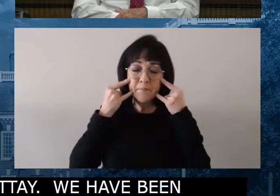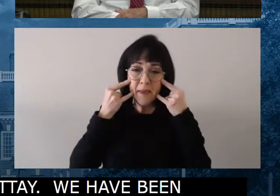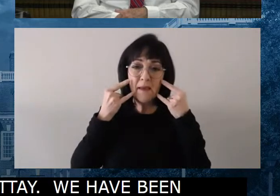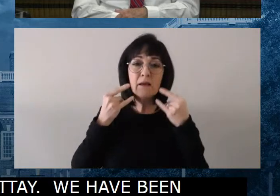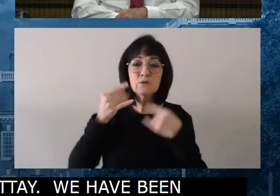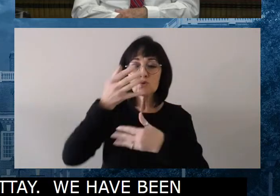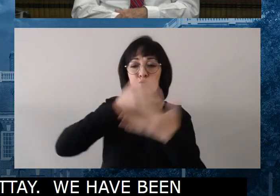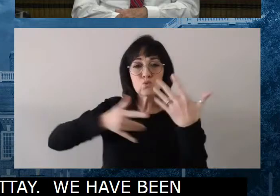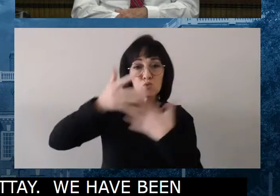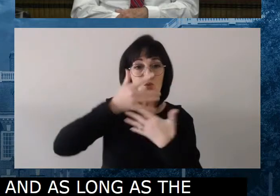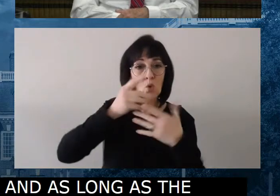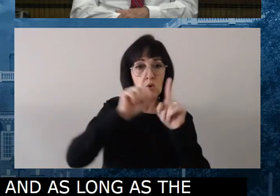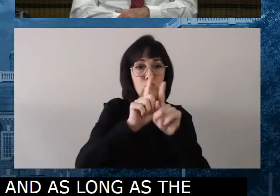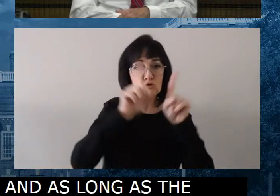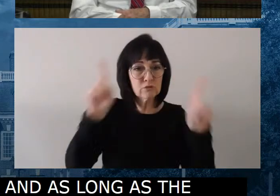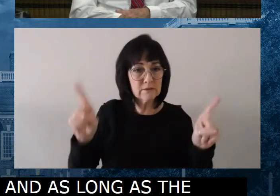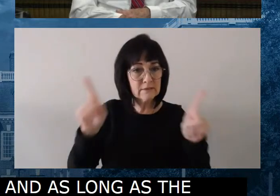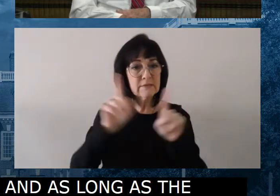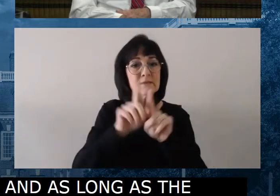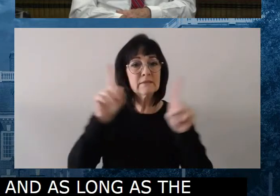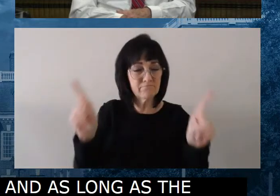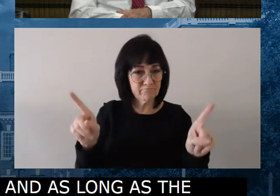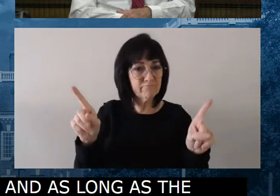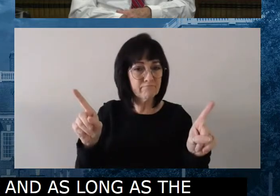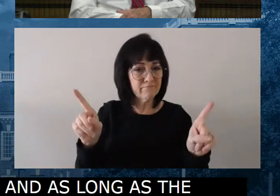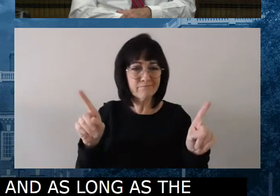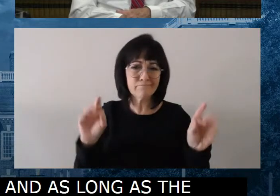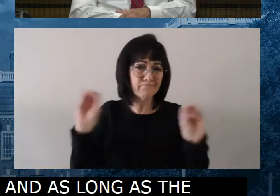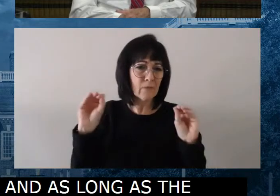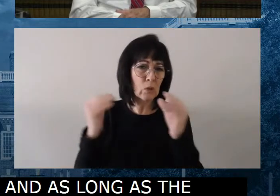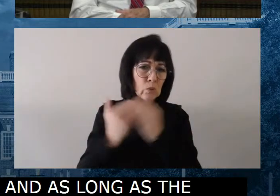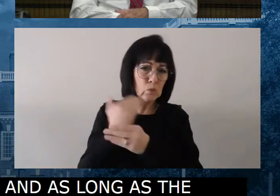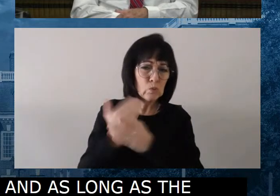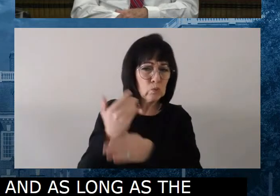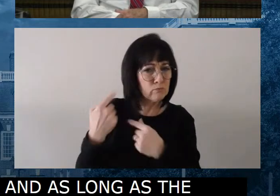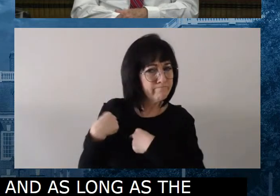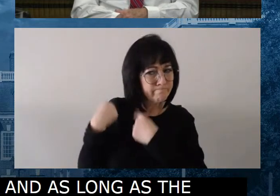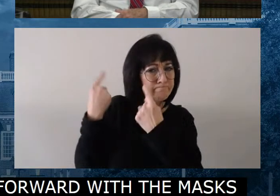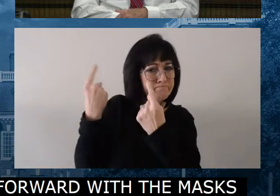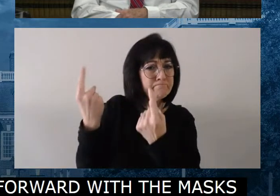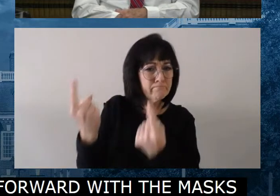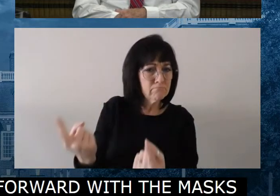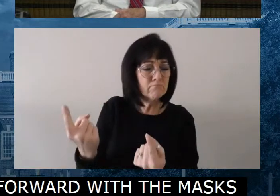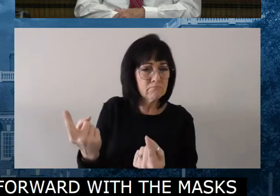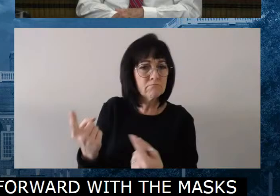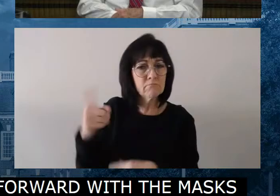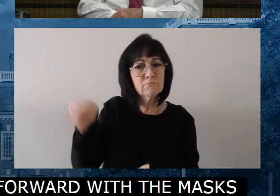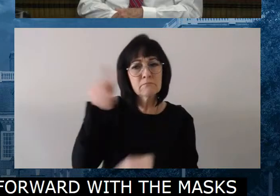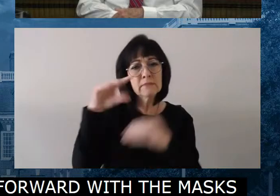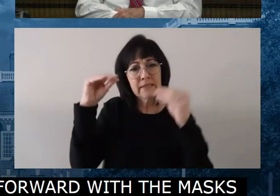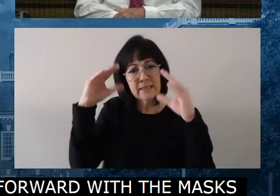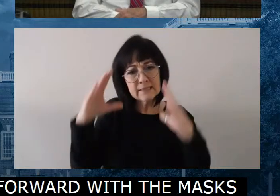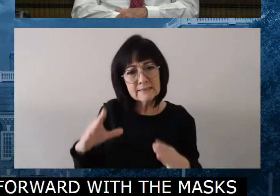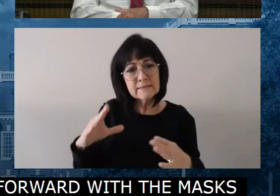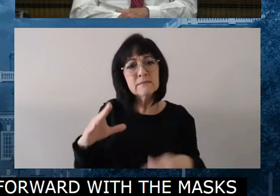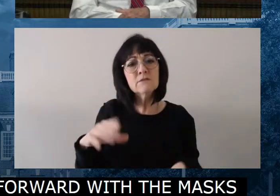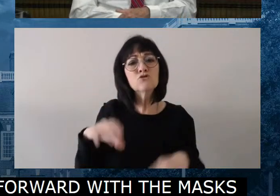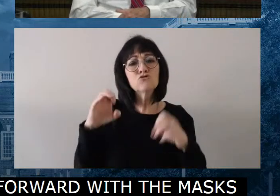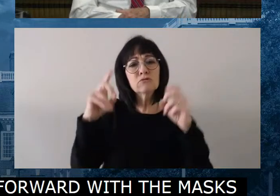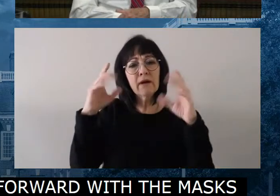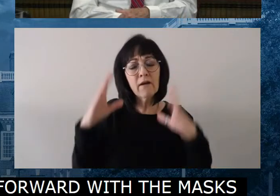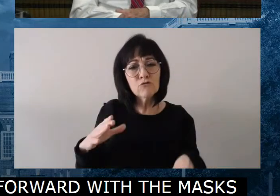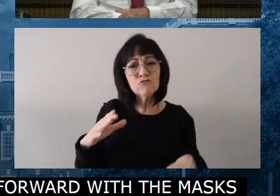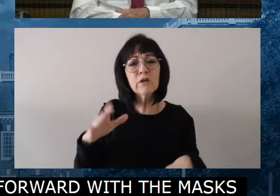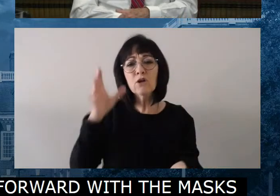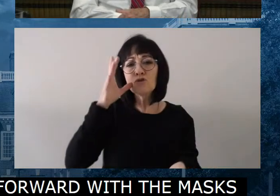distancing, and so not anything new here. It should give teachers, educators, and staff and parents a greater comfort level